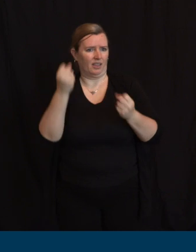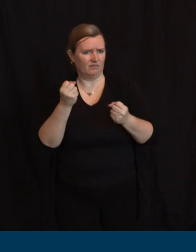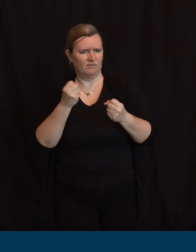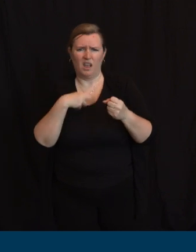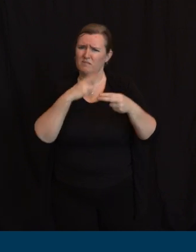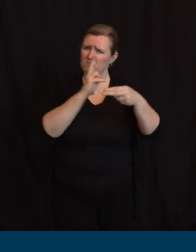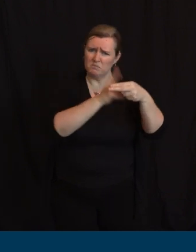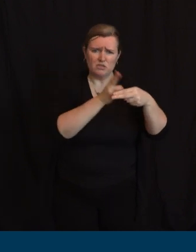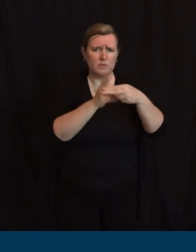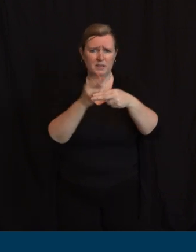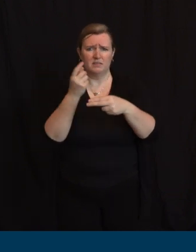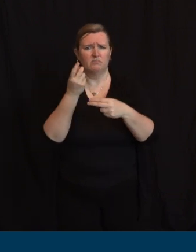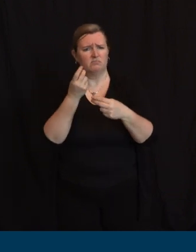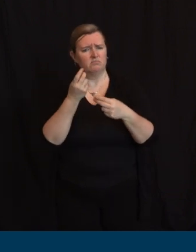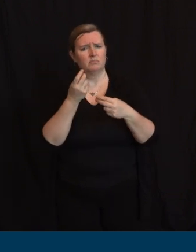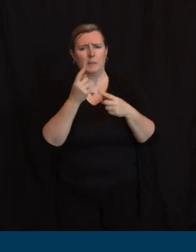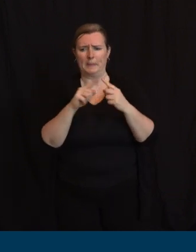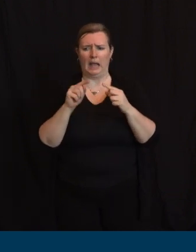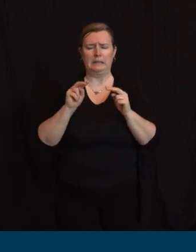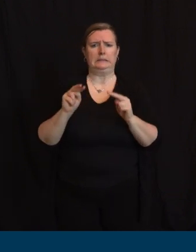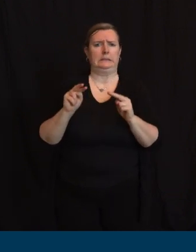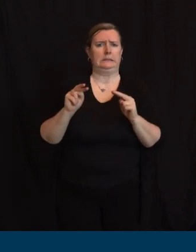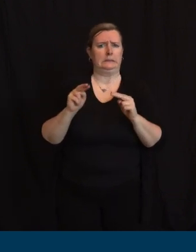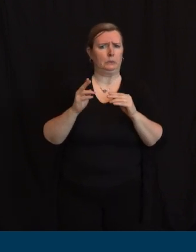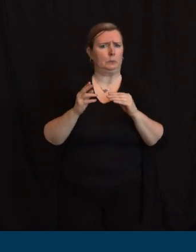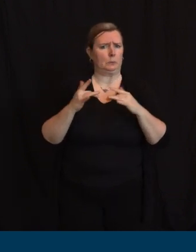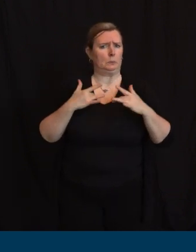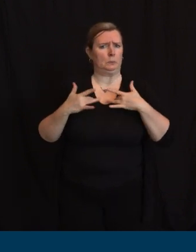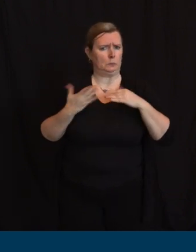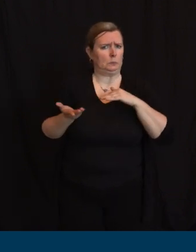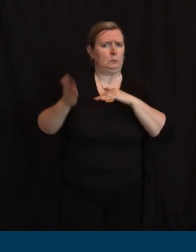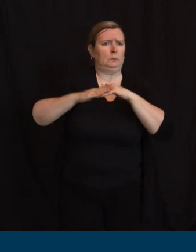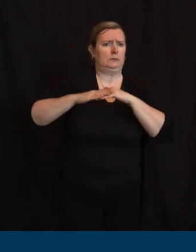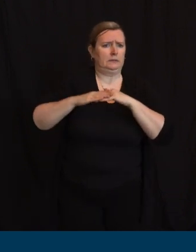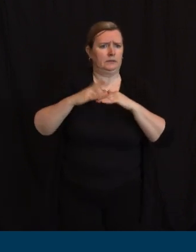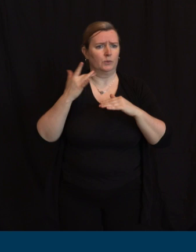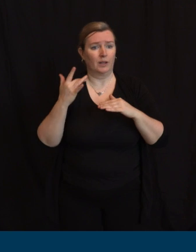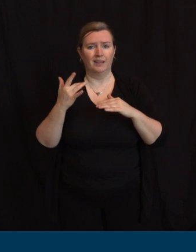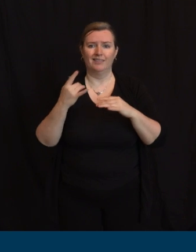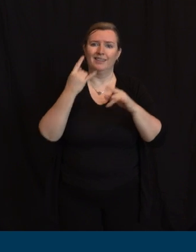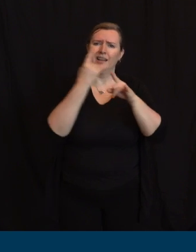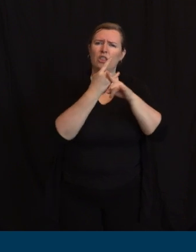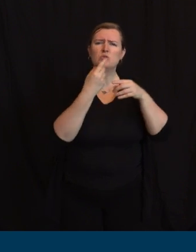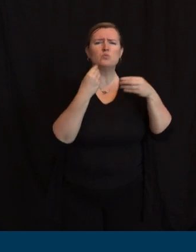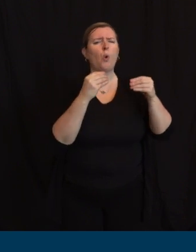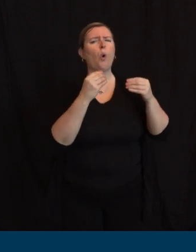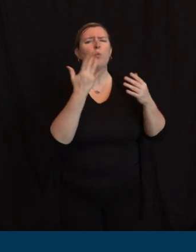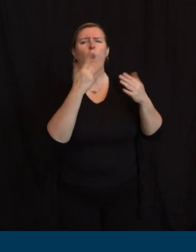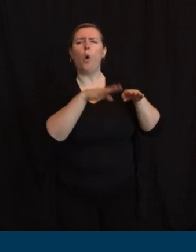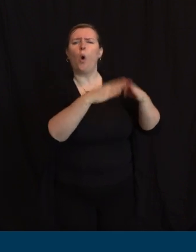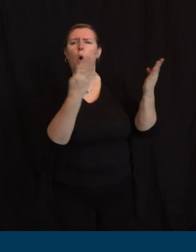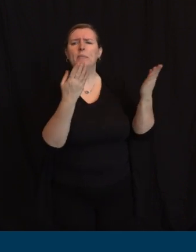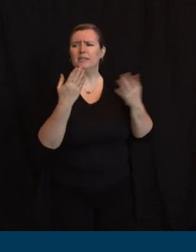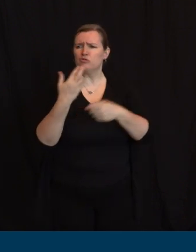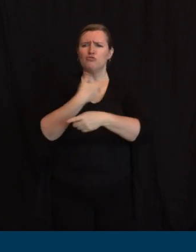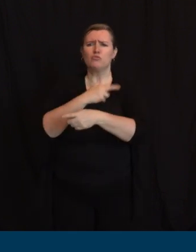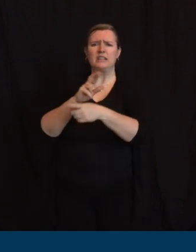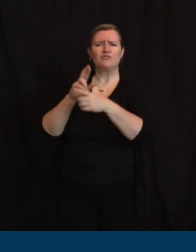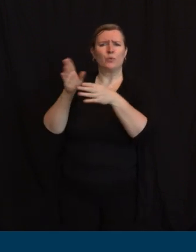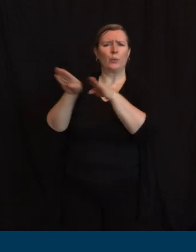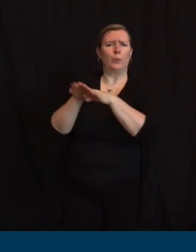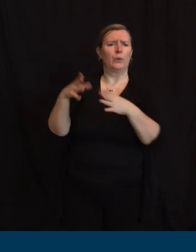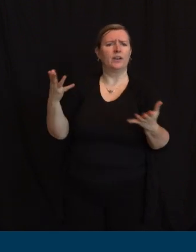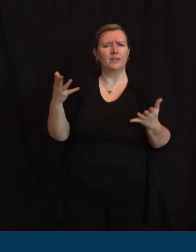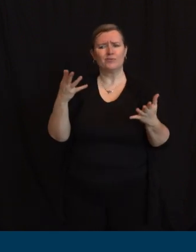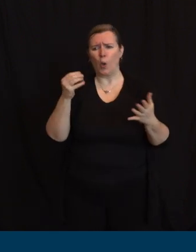I was asked last night about liquor stores, and the fact of the matter of addiction and dependency is a reality.